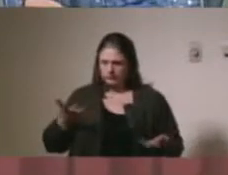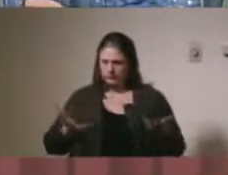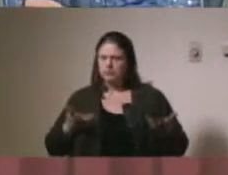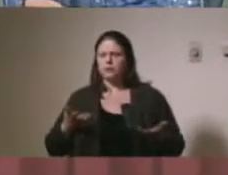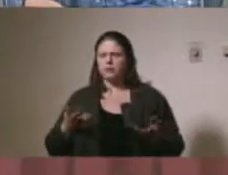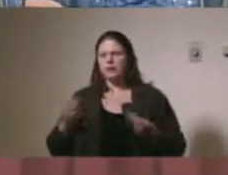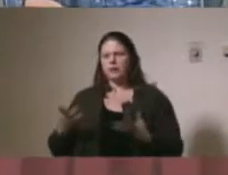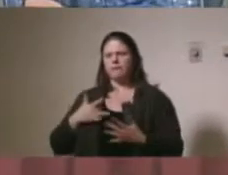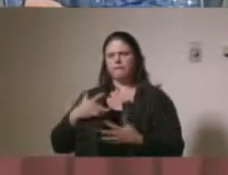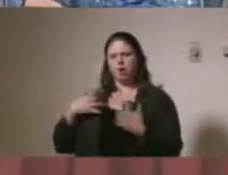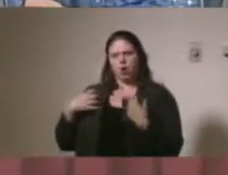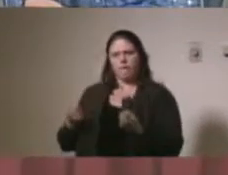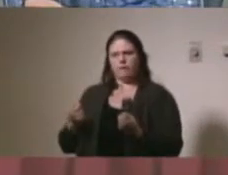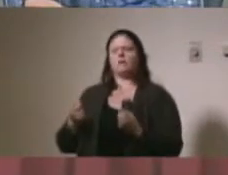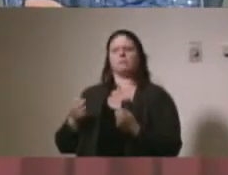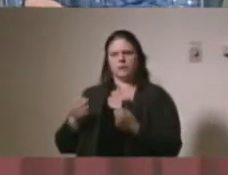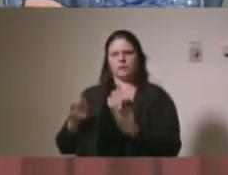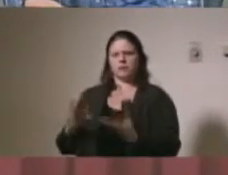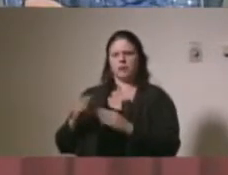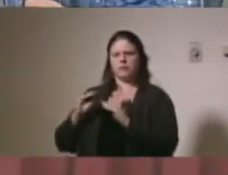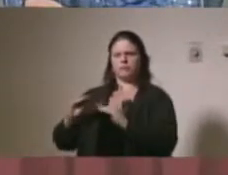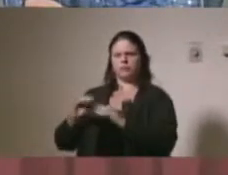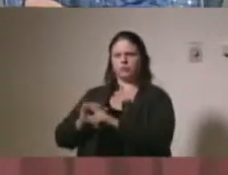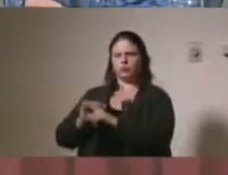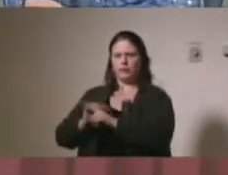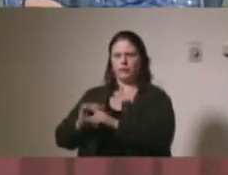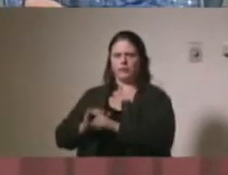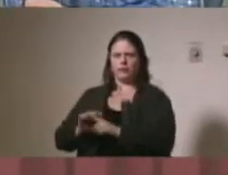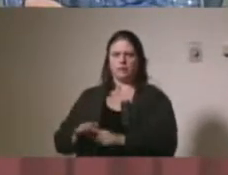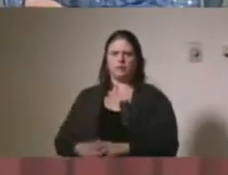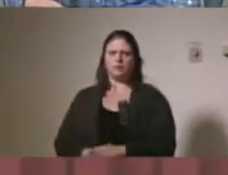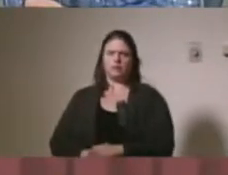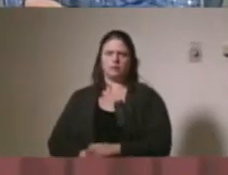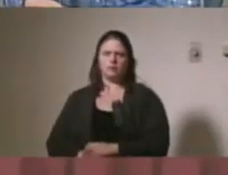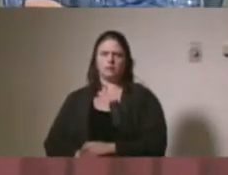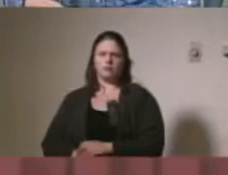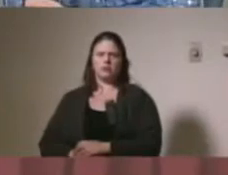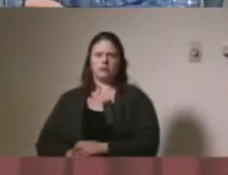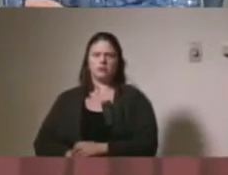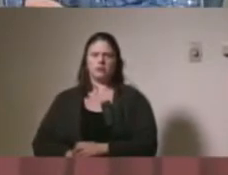you have to give them training, especially when people change jobs.